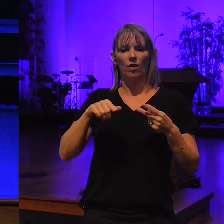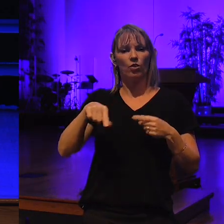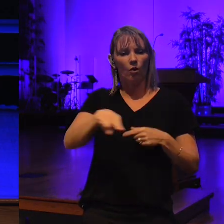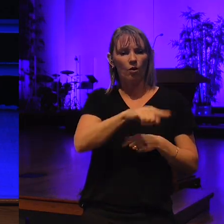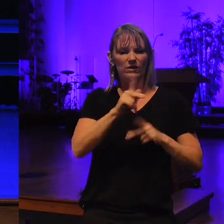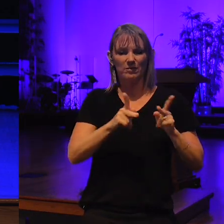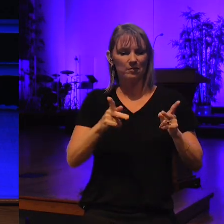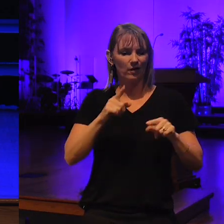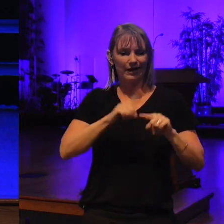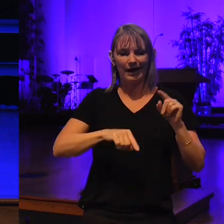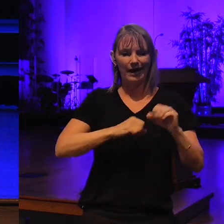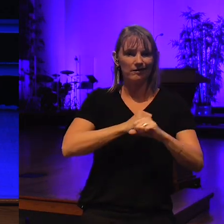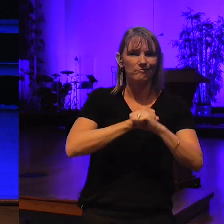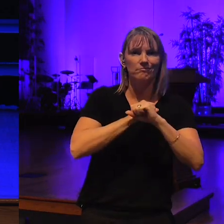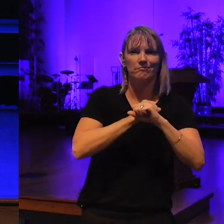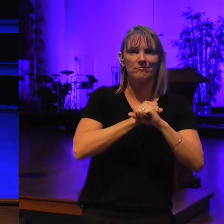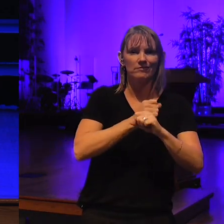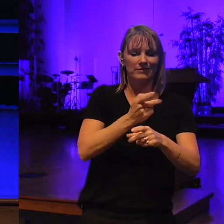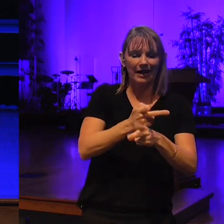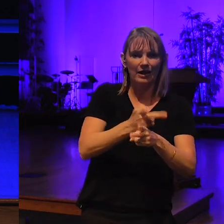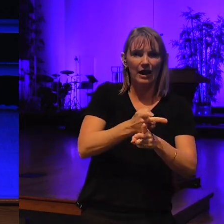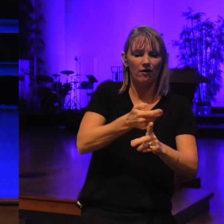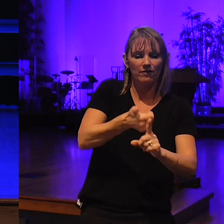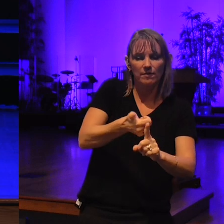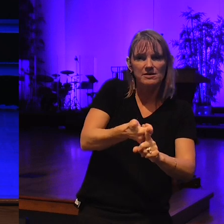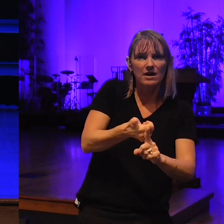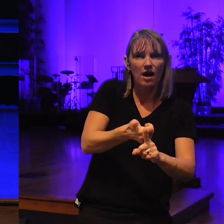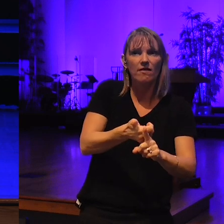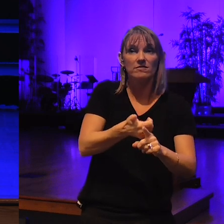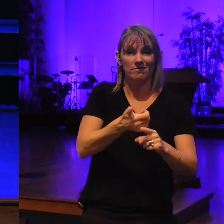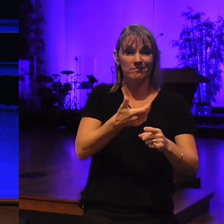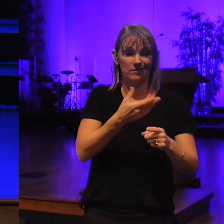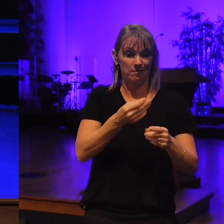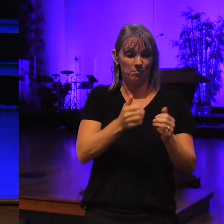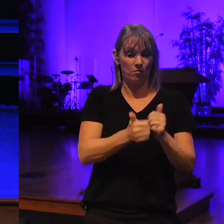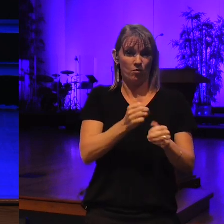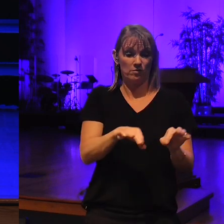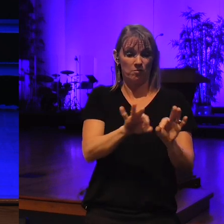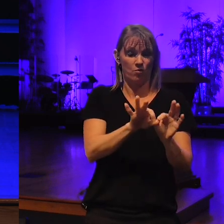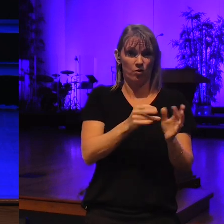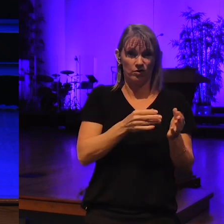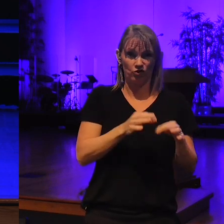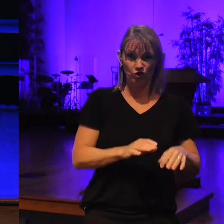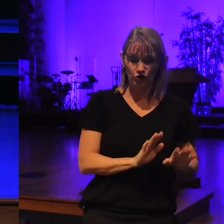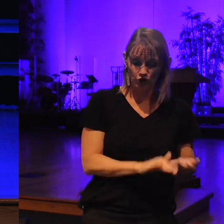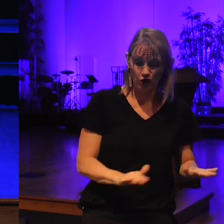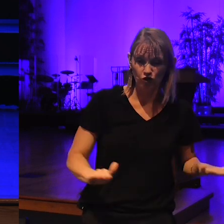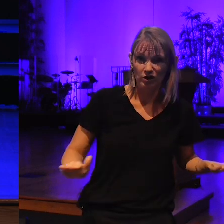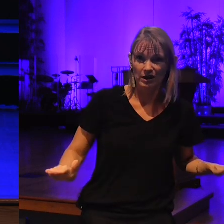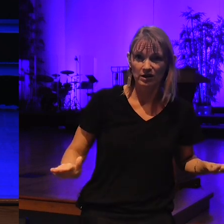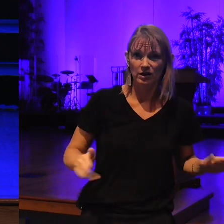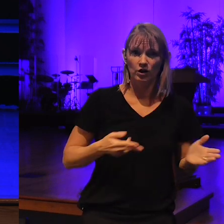ones, those who cannot provide for themselves, and above all, the children, the truth of humanity. They're